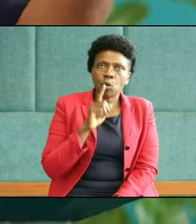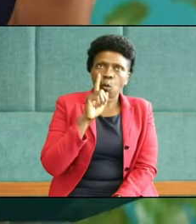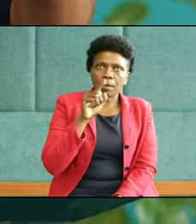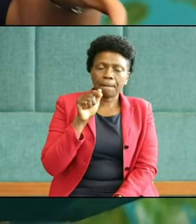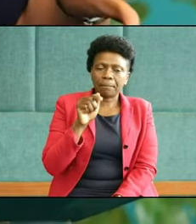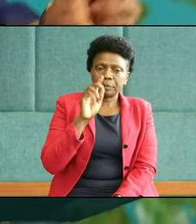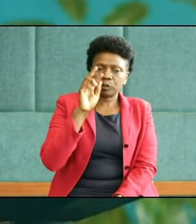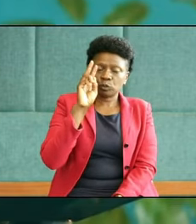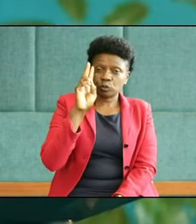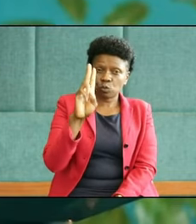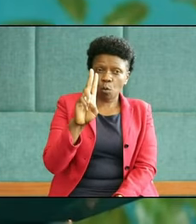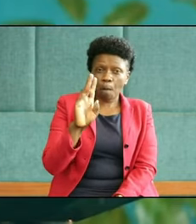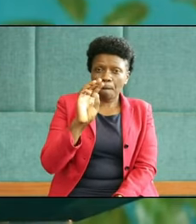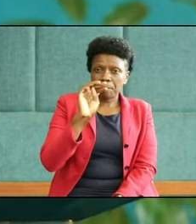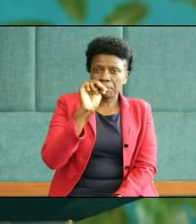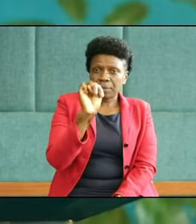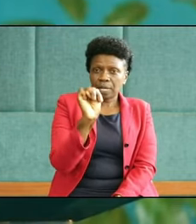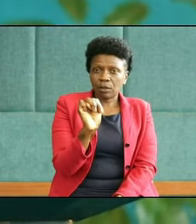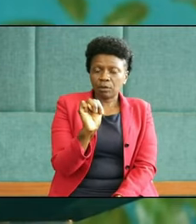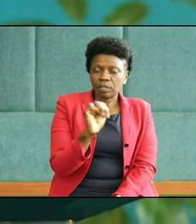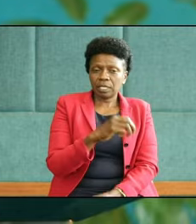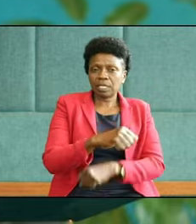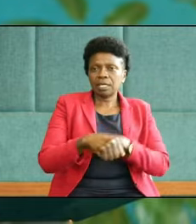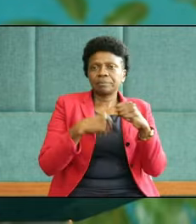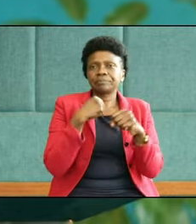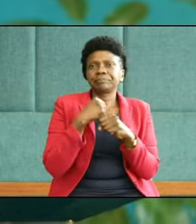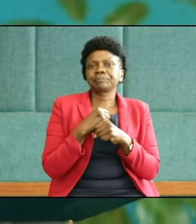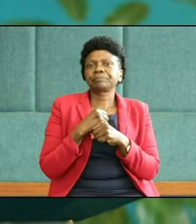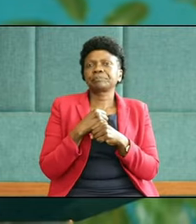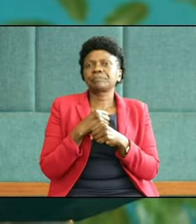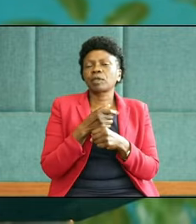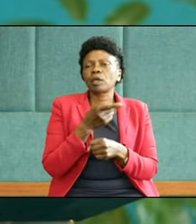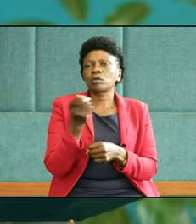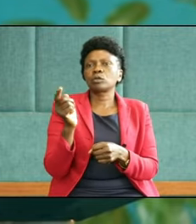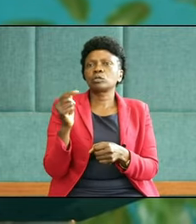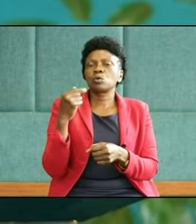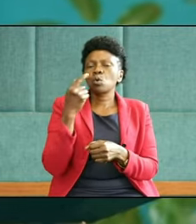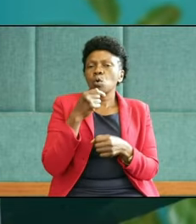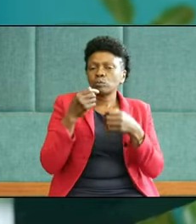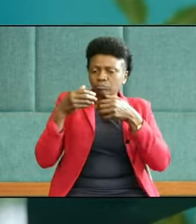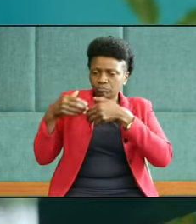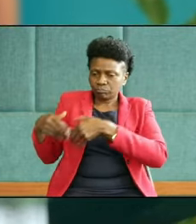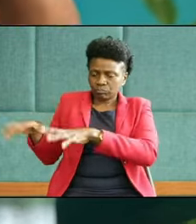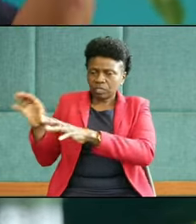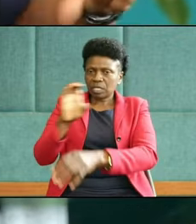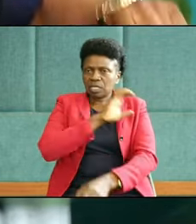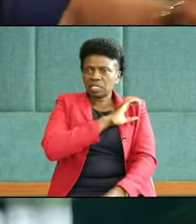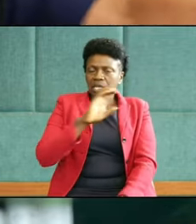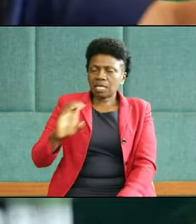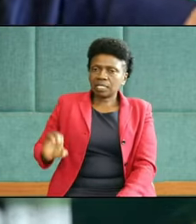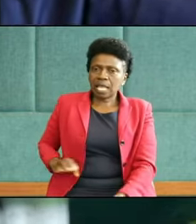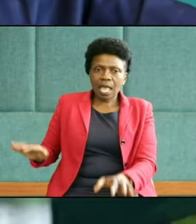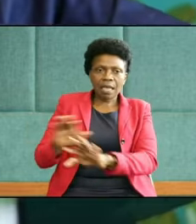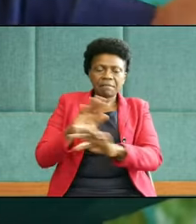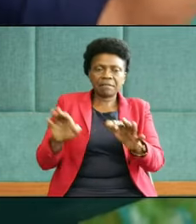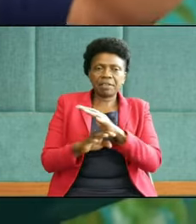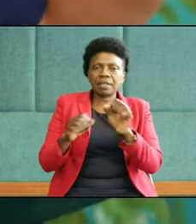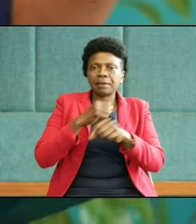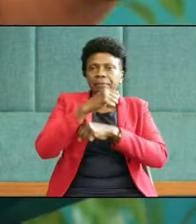1.2 million. A year. Those who quit Christianity every